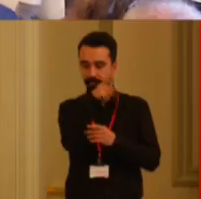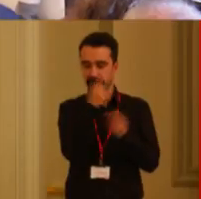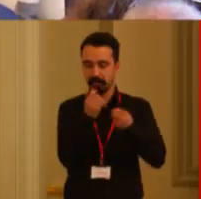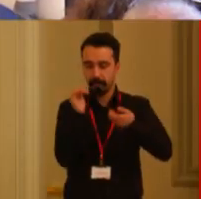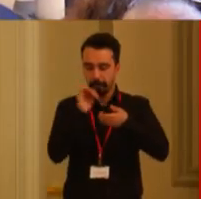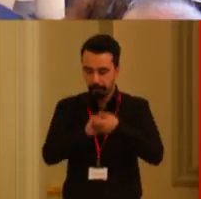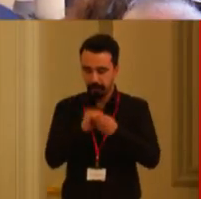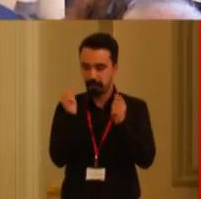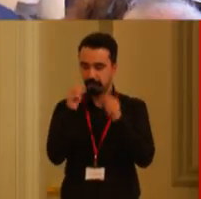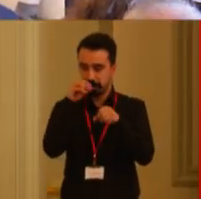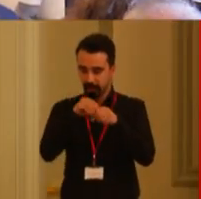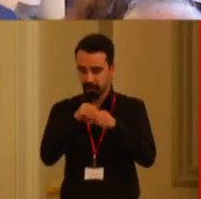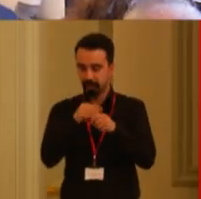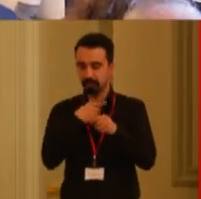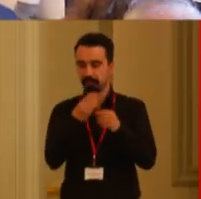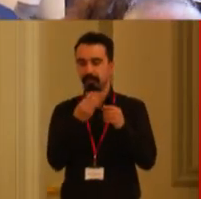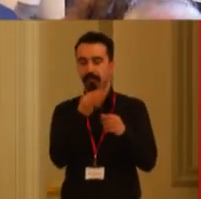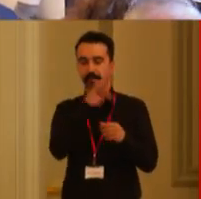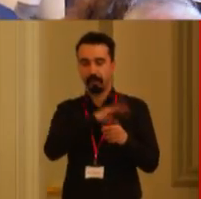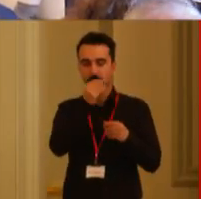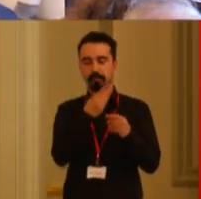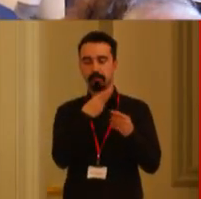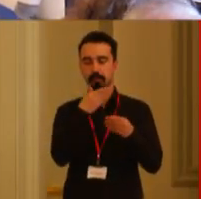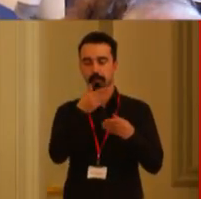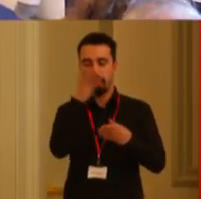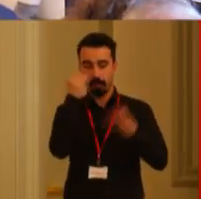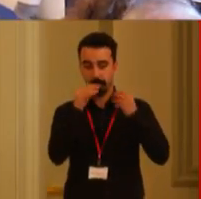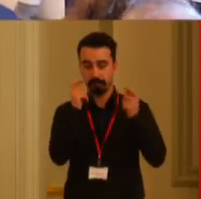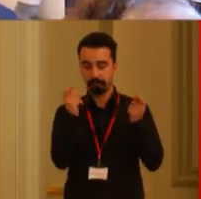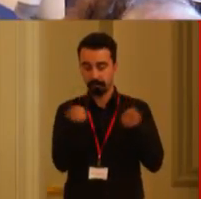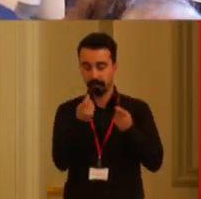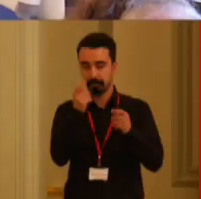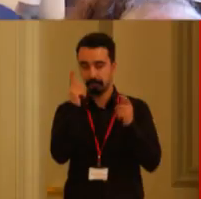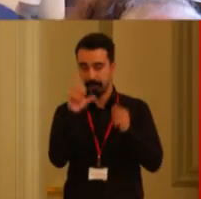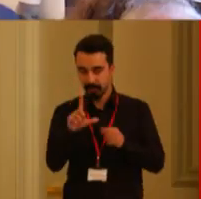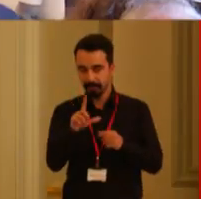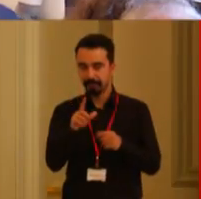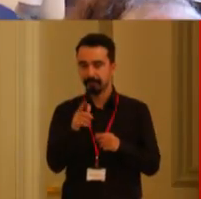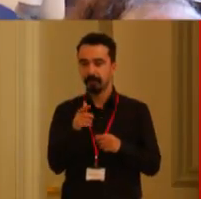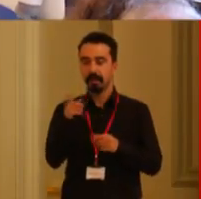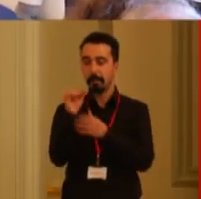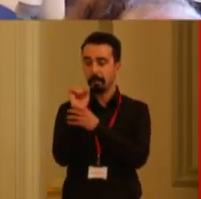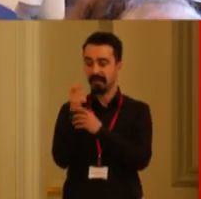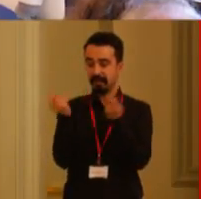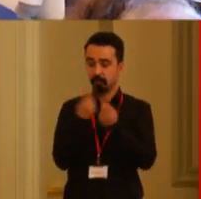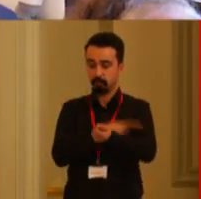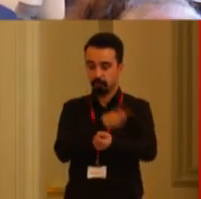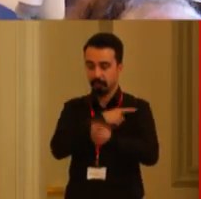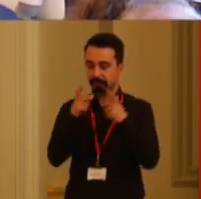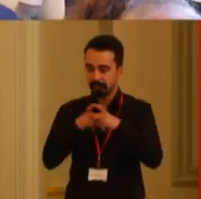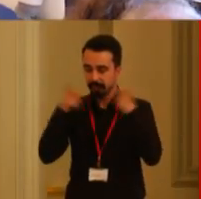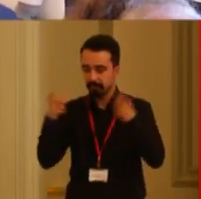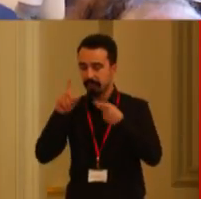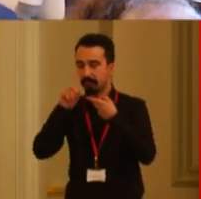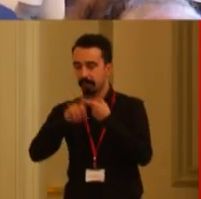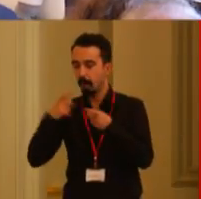can collaborate with vocational schools or any school to make sure that the right skill set